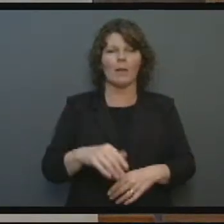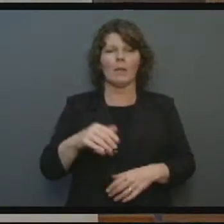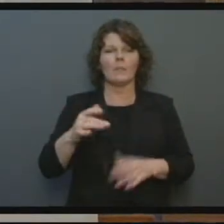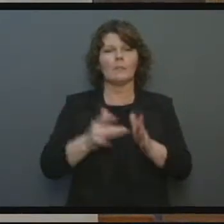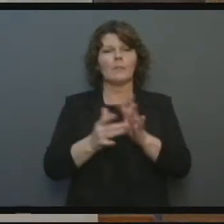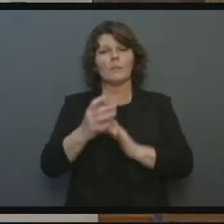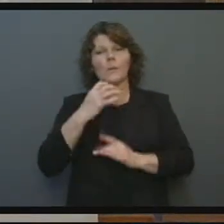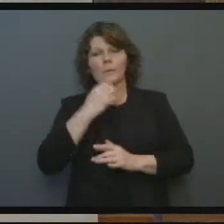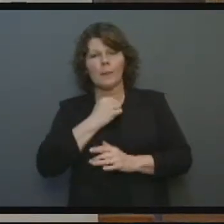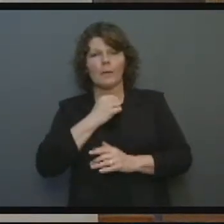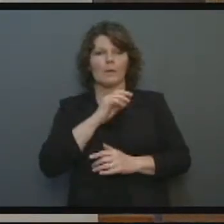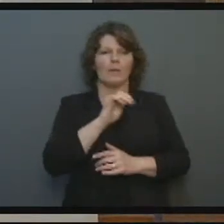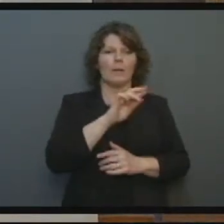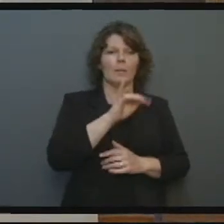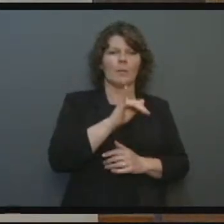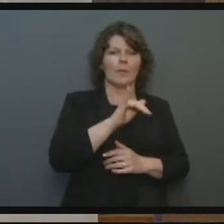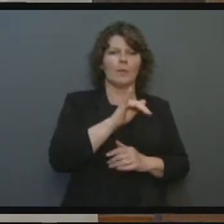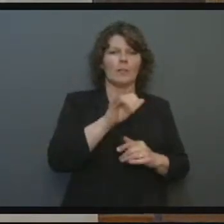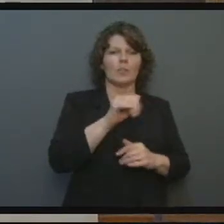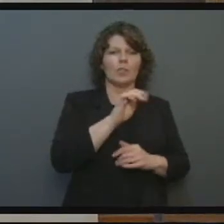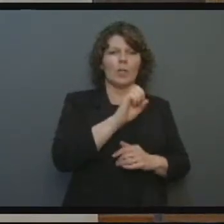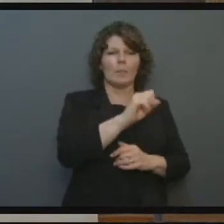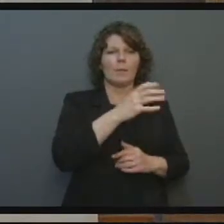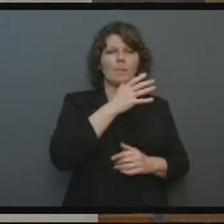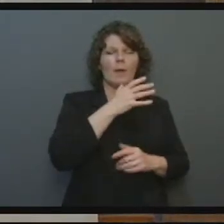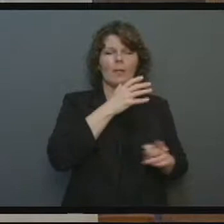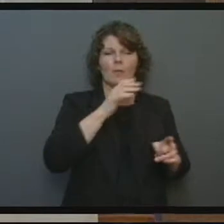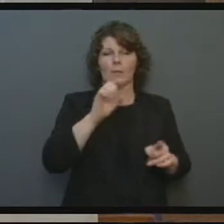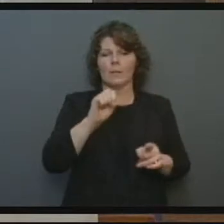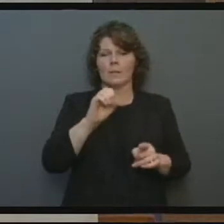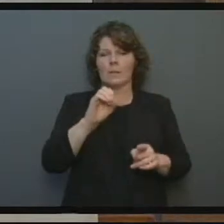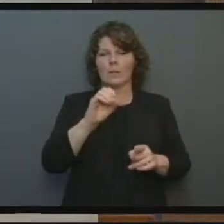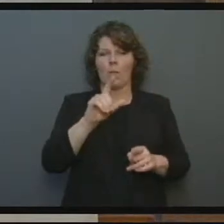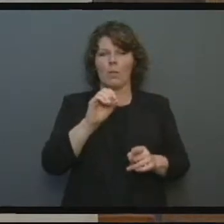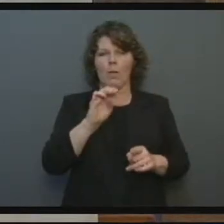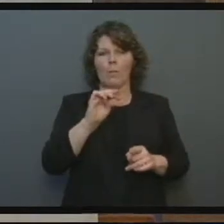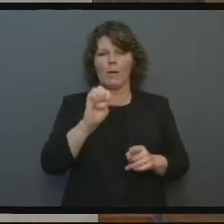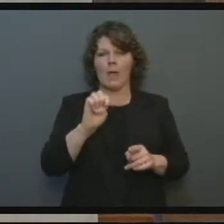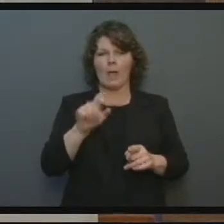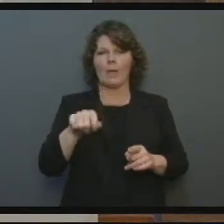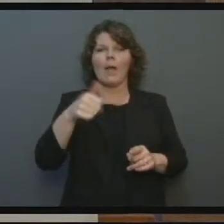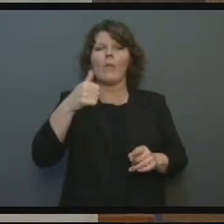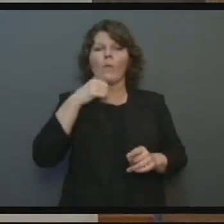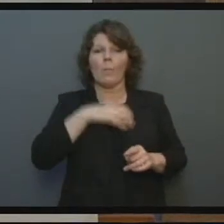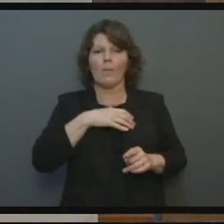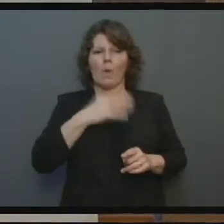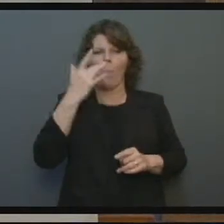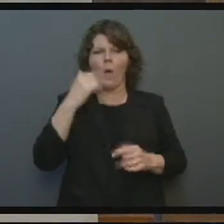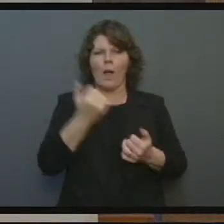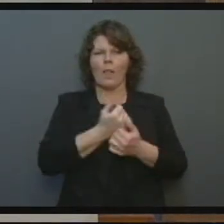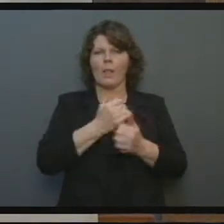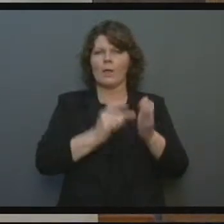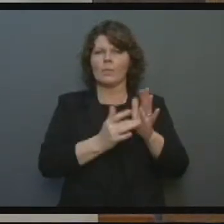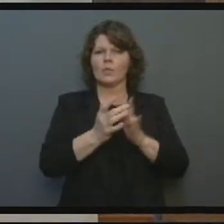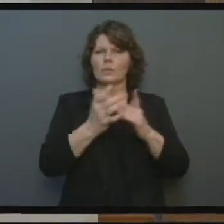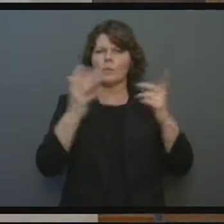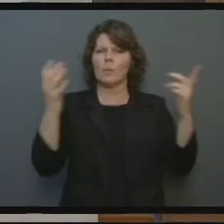there? Mary, the mother of James, Salome, what was their story? Why did they love this Jesus